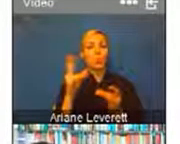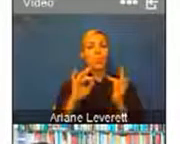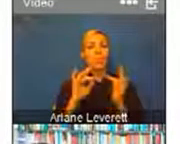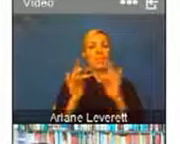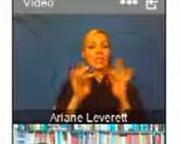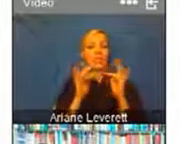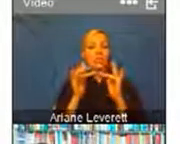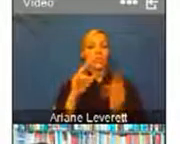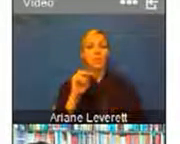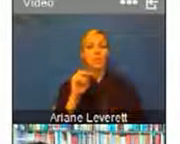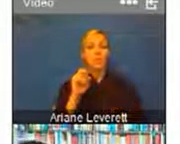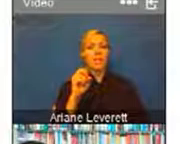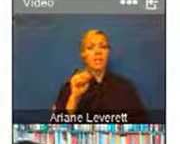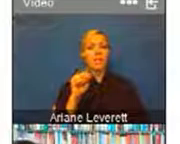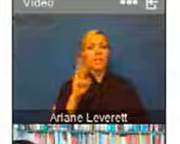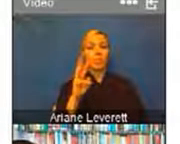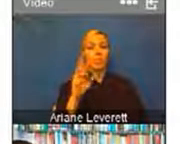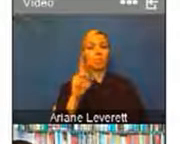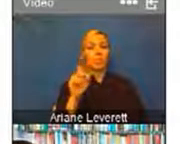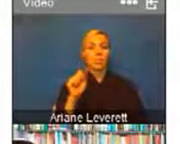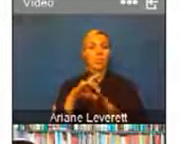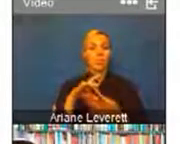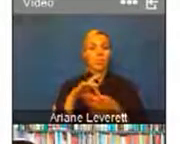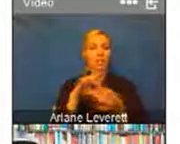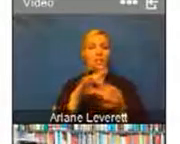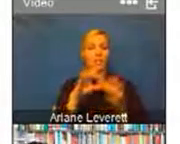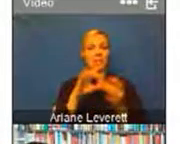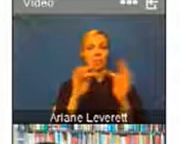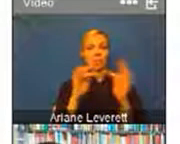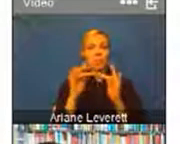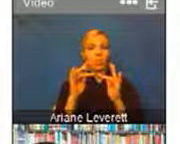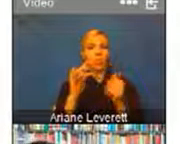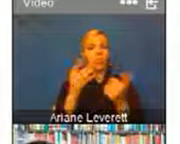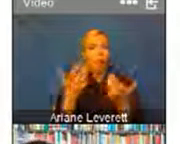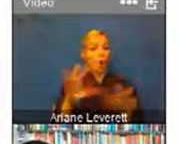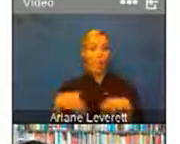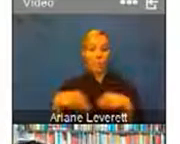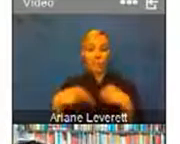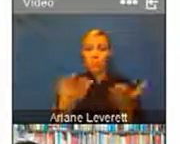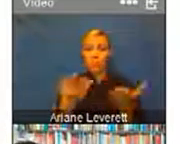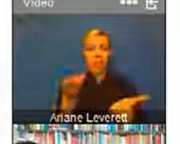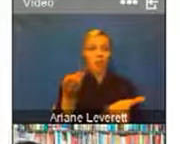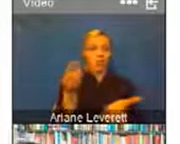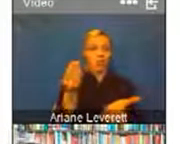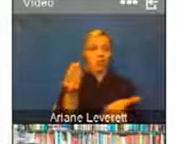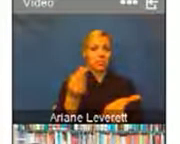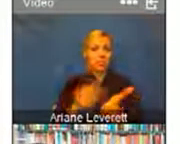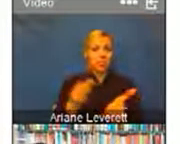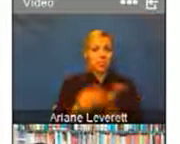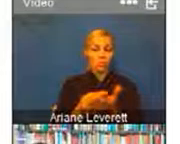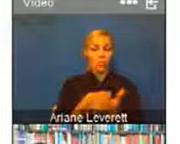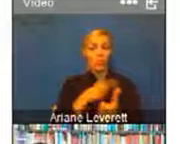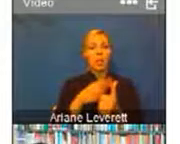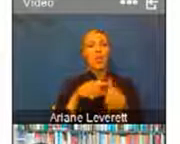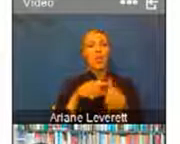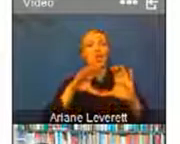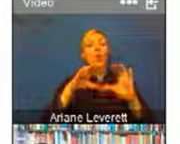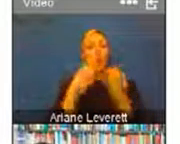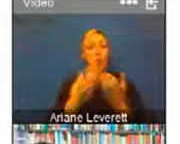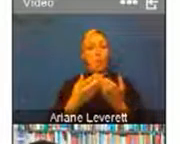Hello, Simone. We cannot hear you. But you can write the question on the chat.